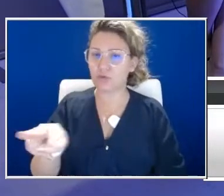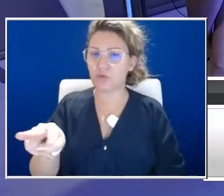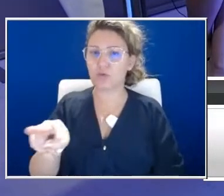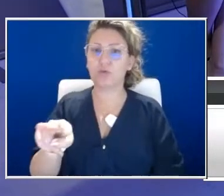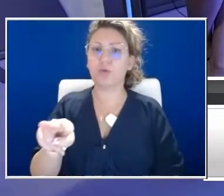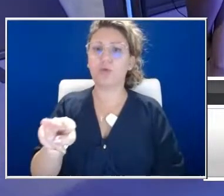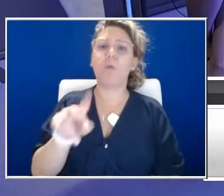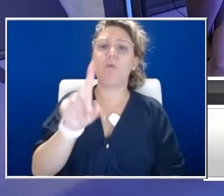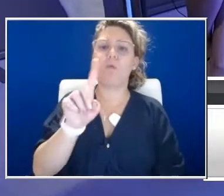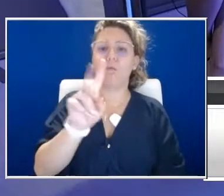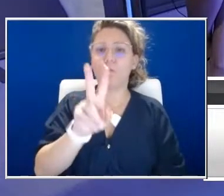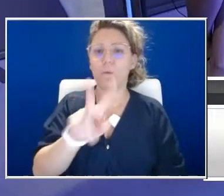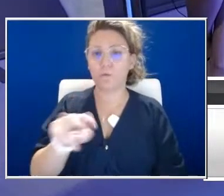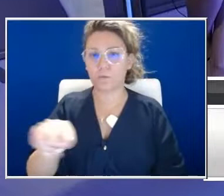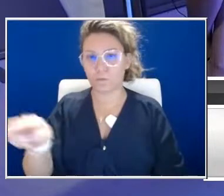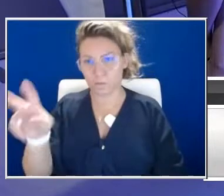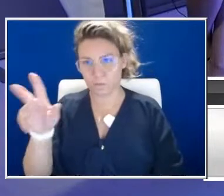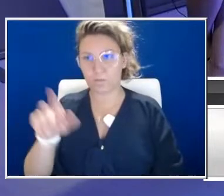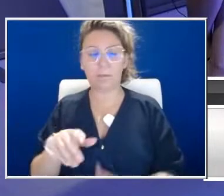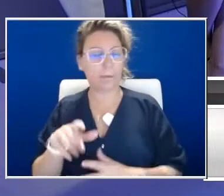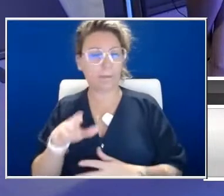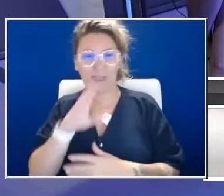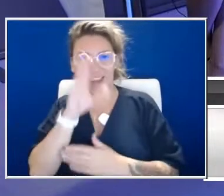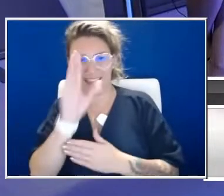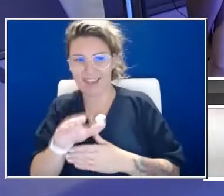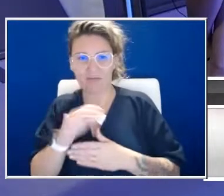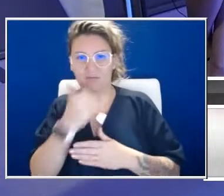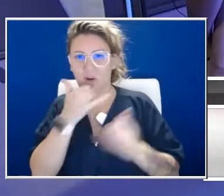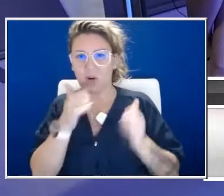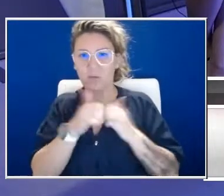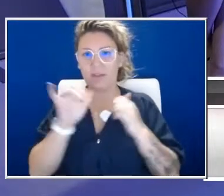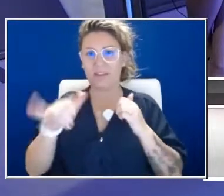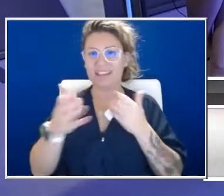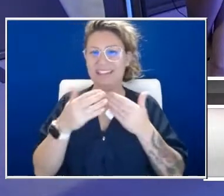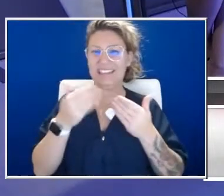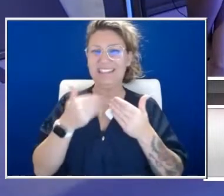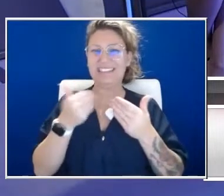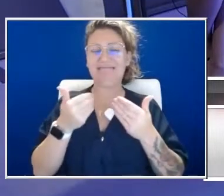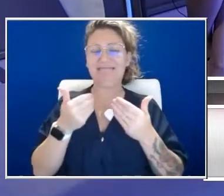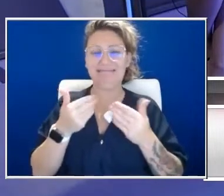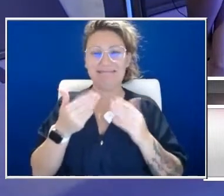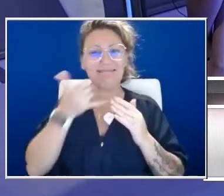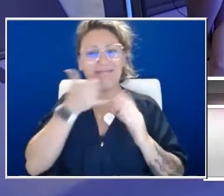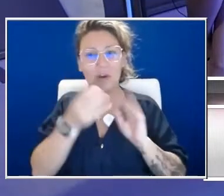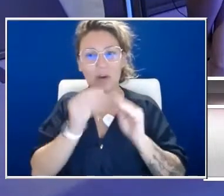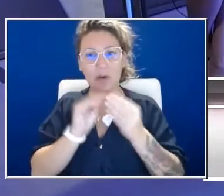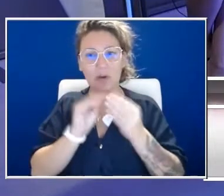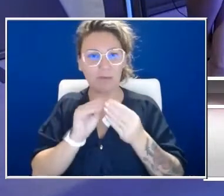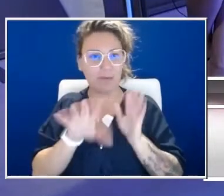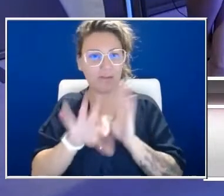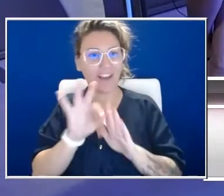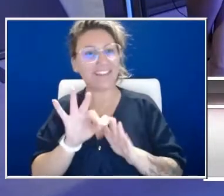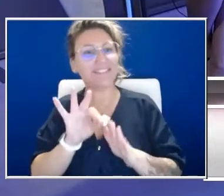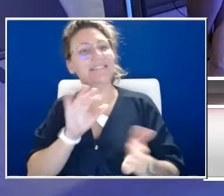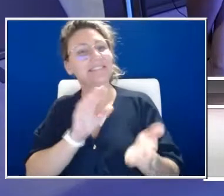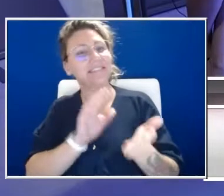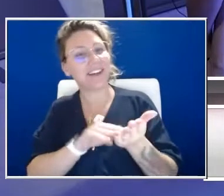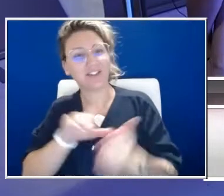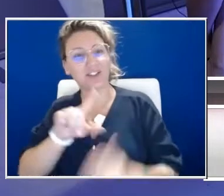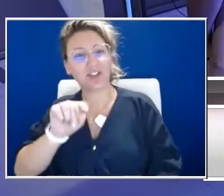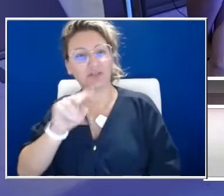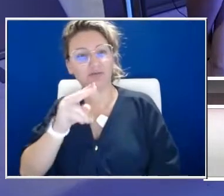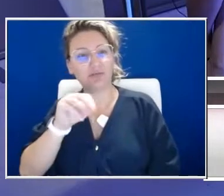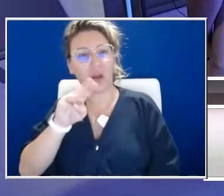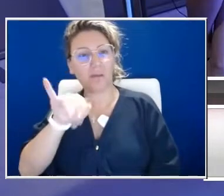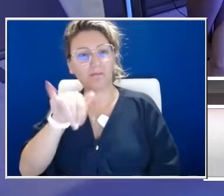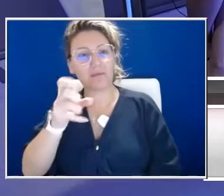800-222-1222. You can never go wrong making sure that that's an easy number to find. Yep. So Dr. Thompson, kids are going to be rummaging through candy,